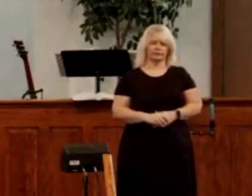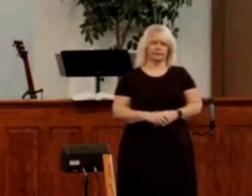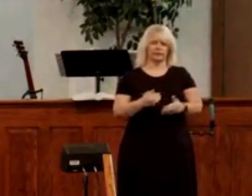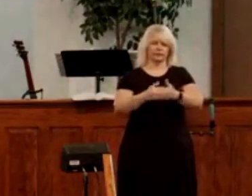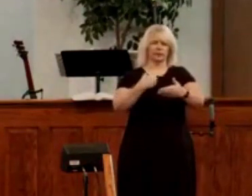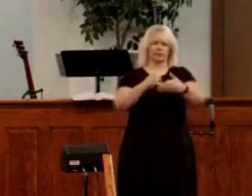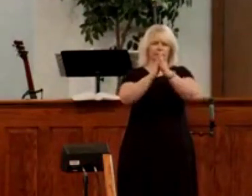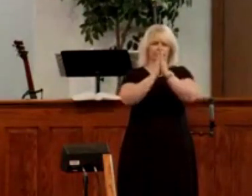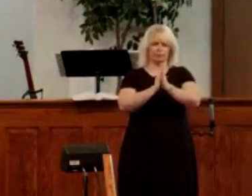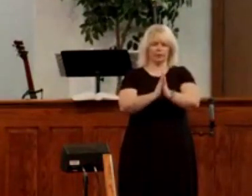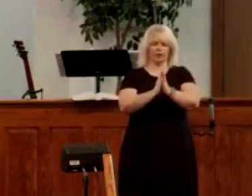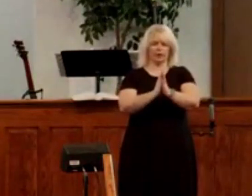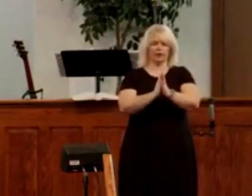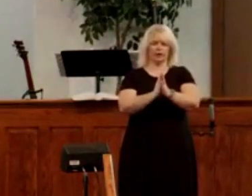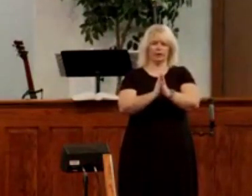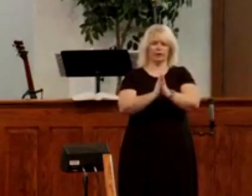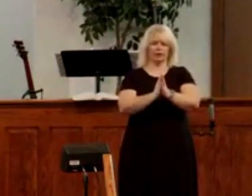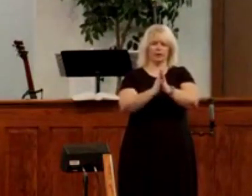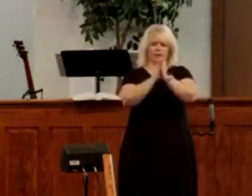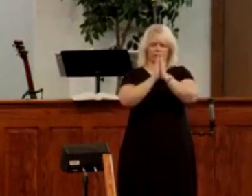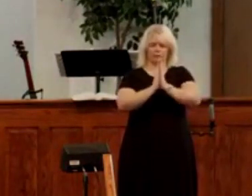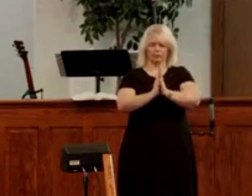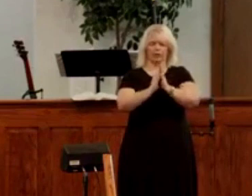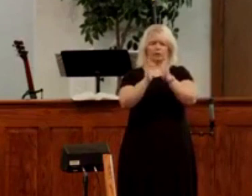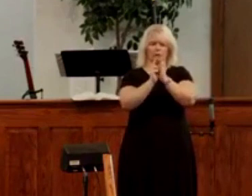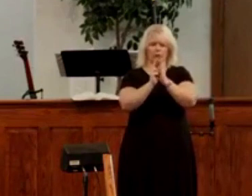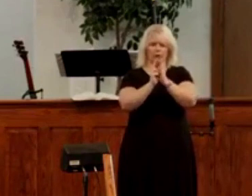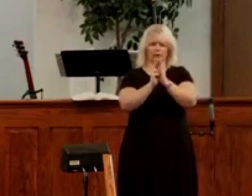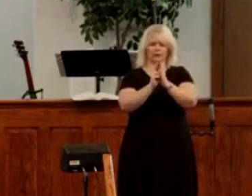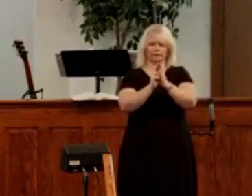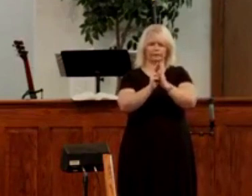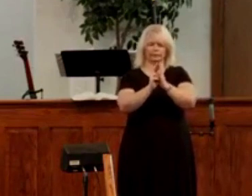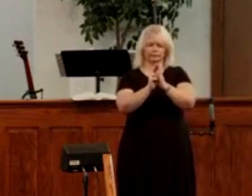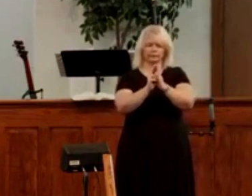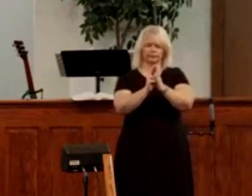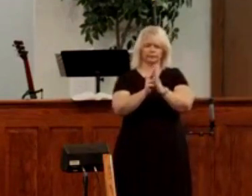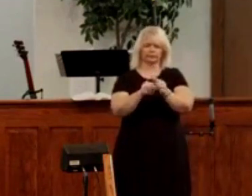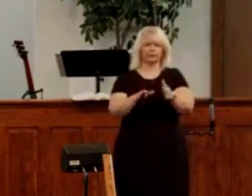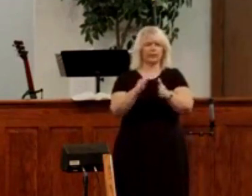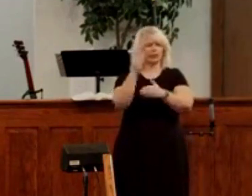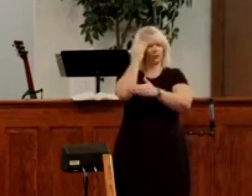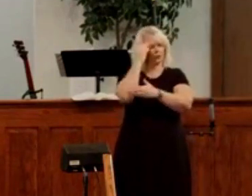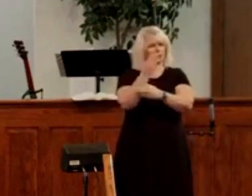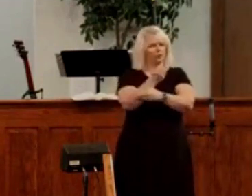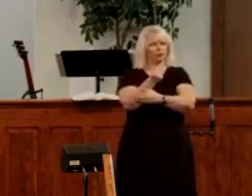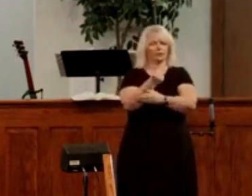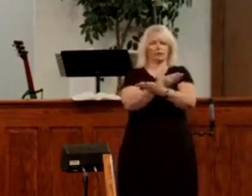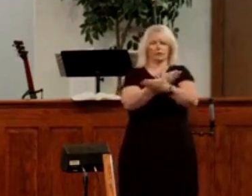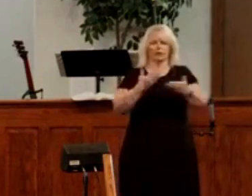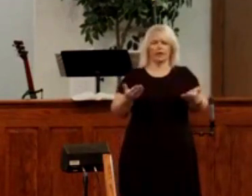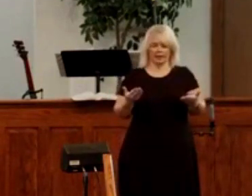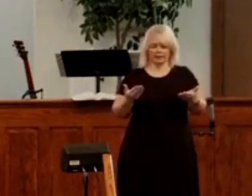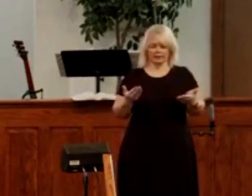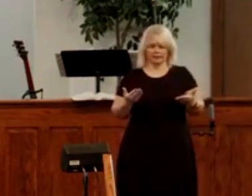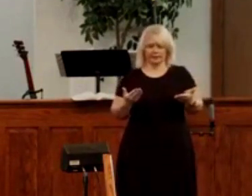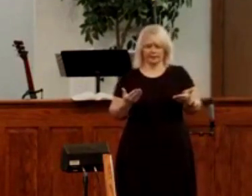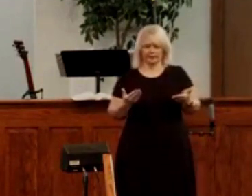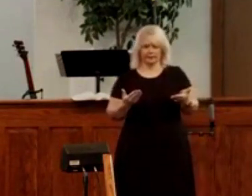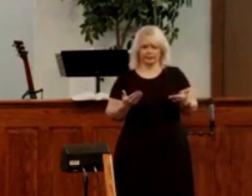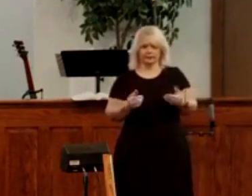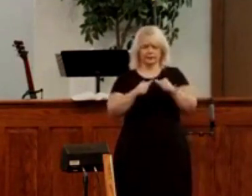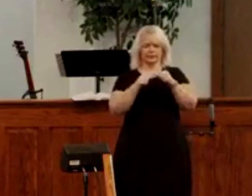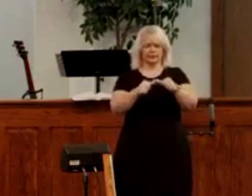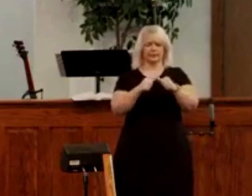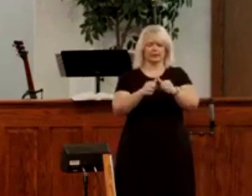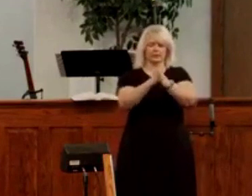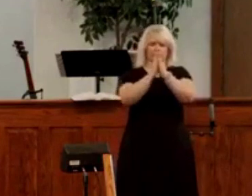Before we go to prayer, we want to lift up a few different prayer needs and update you on a few things that have some of our regular needs. We want to keep praying for